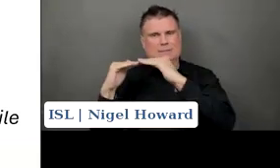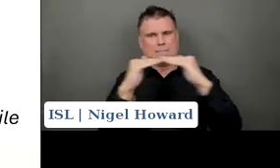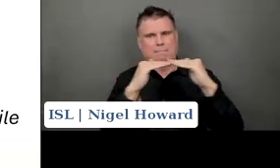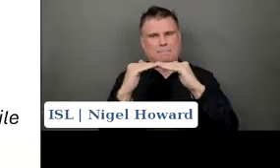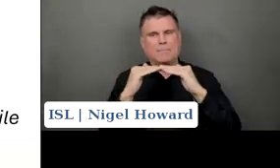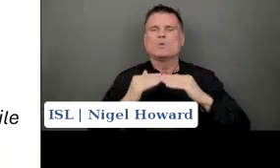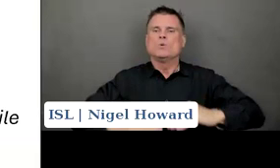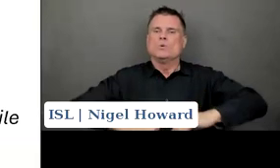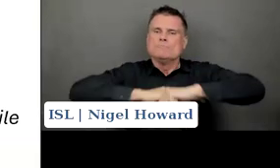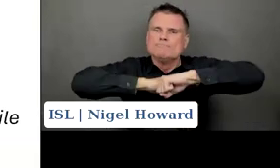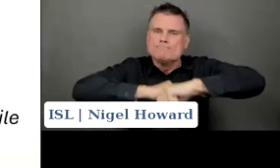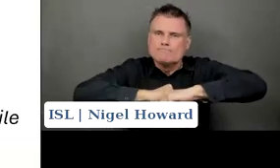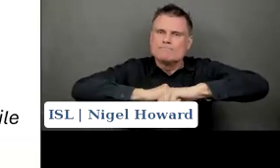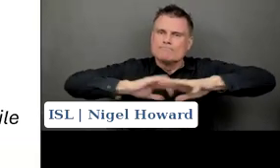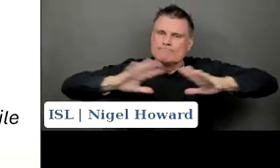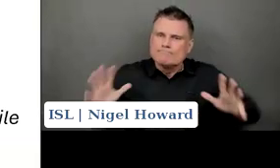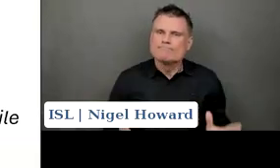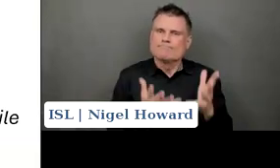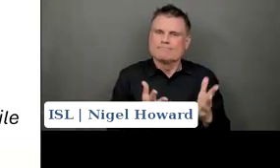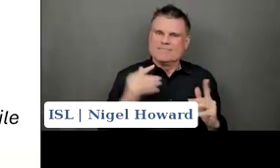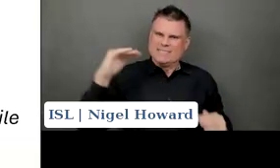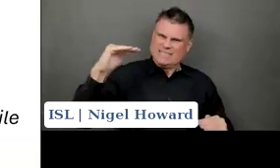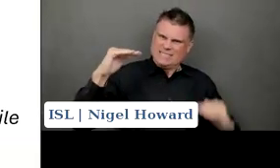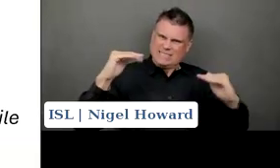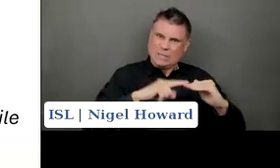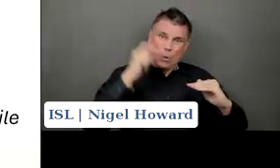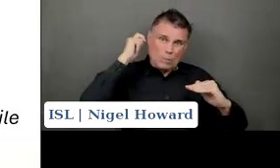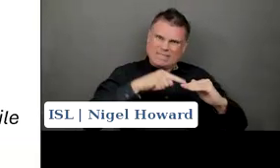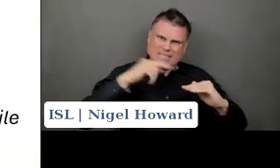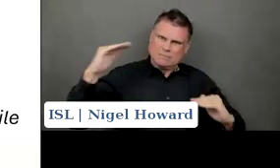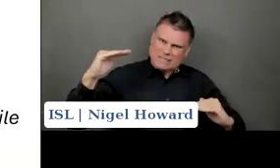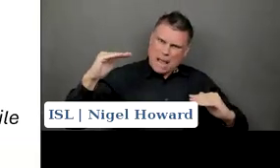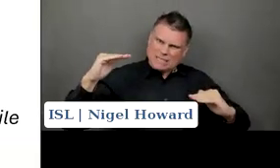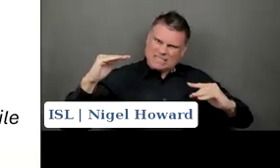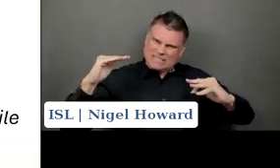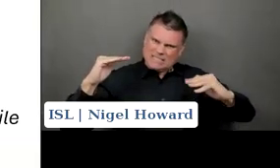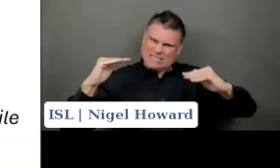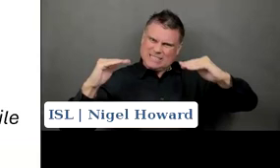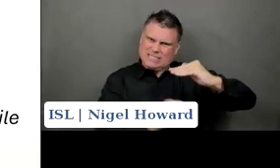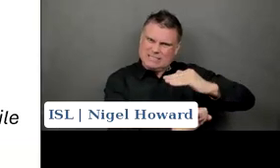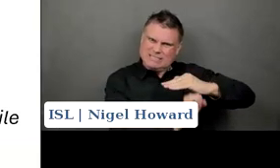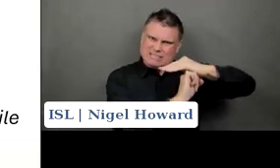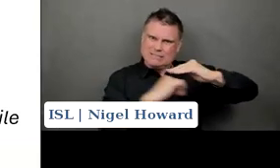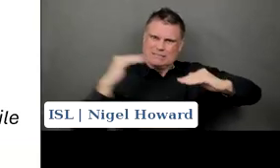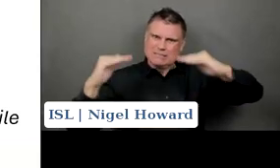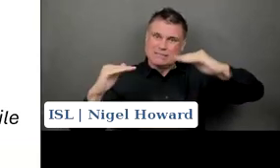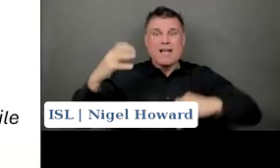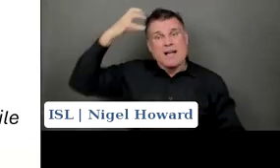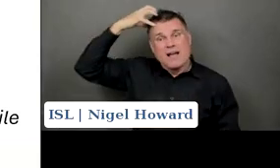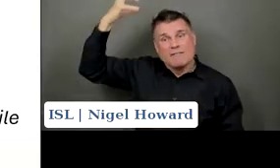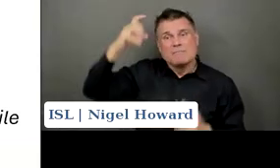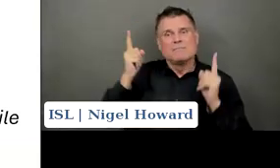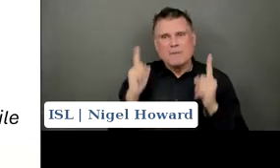households by taking some of that responsibility onto the state, onto government to actually provide some of